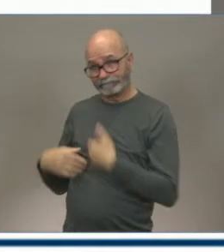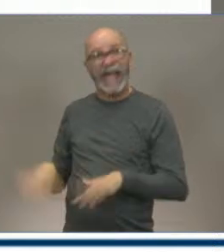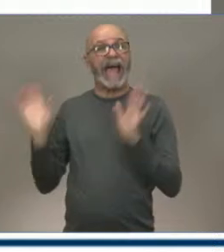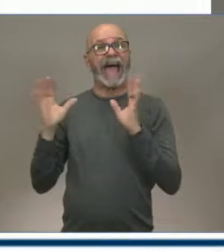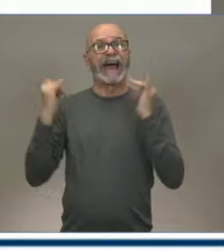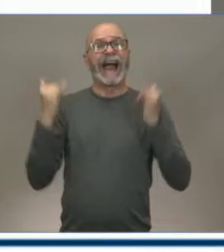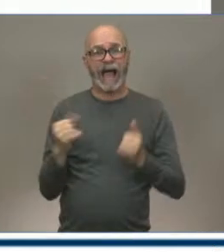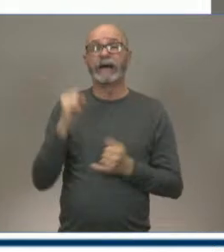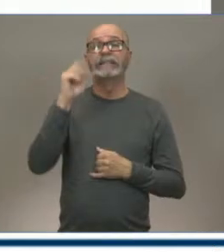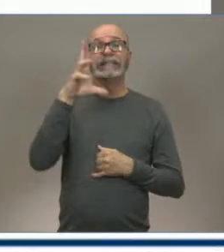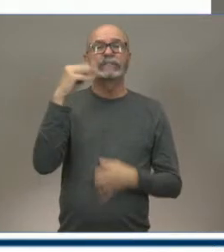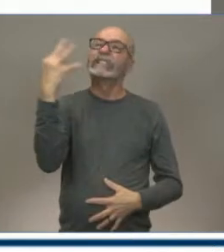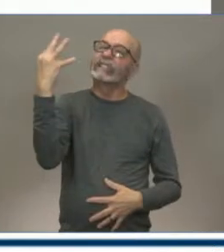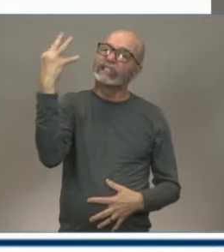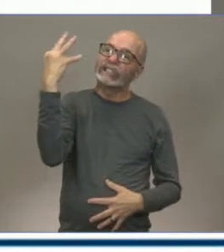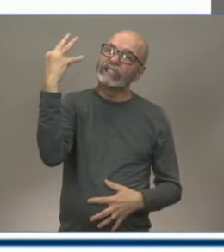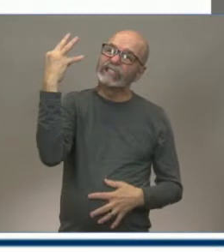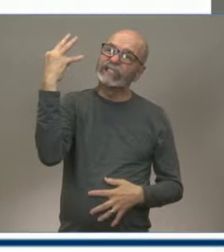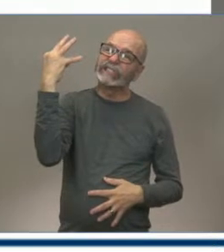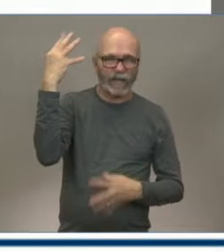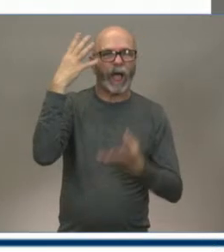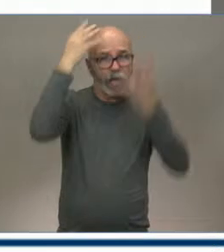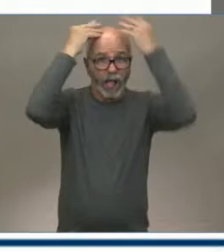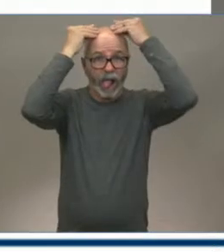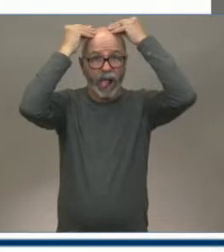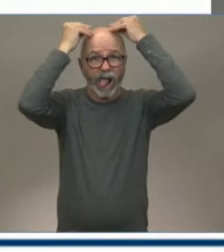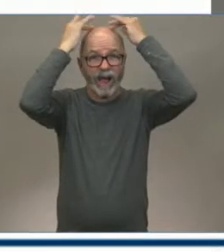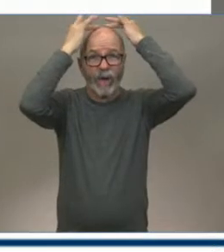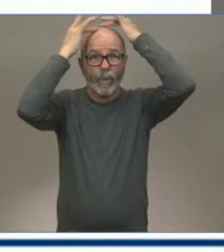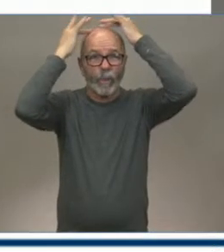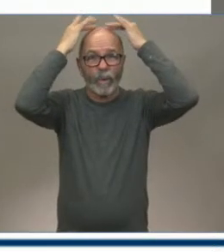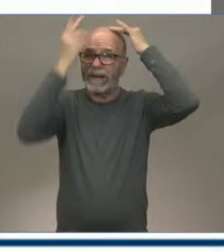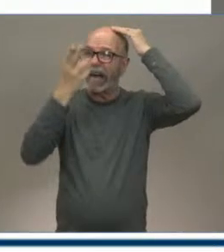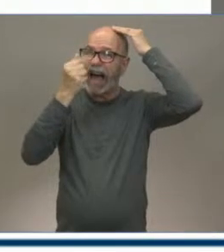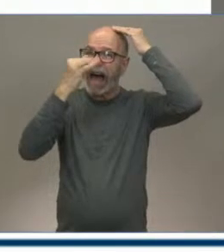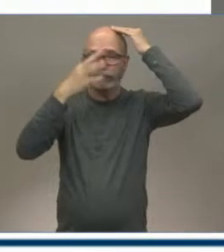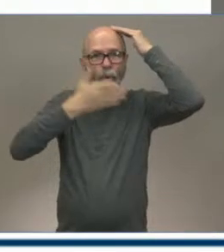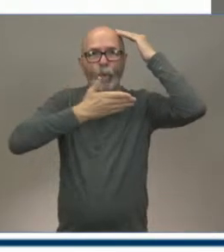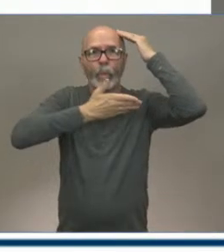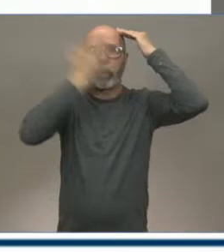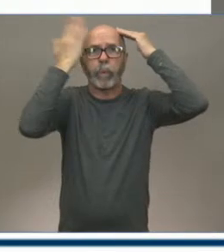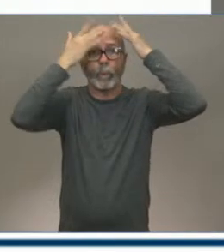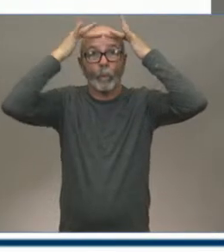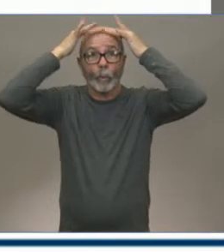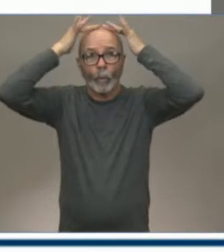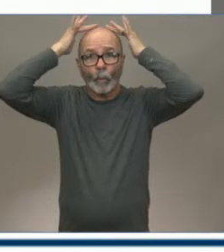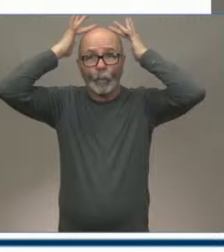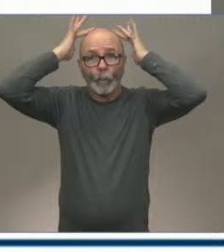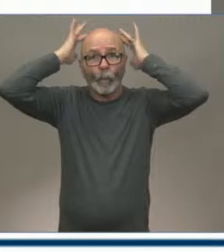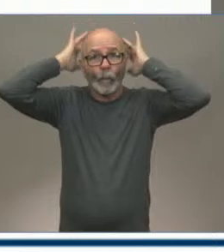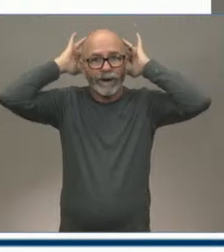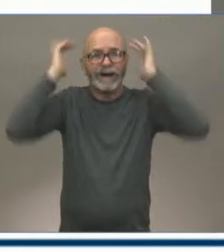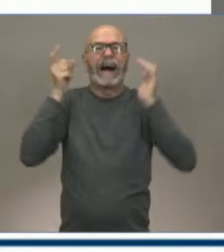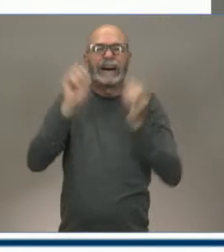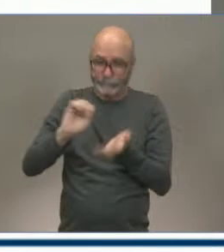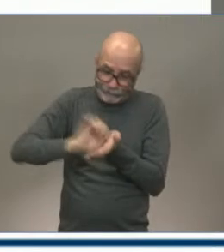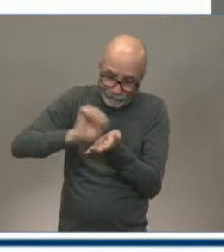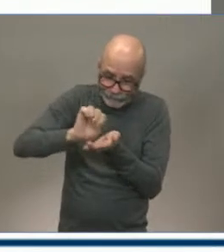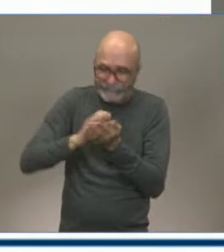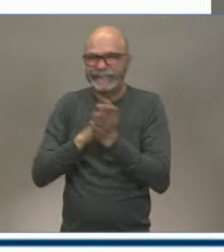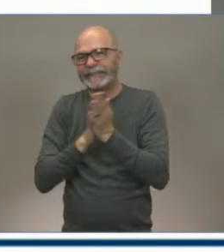head. The dermatologist has recommended I use a topical treatment to deal with some of the residual